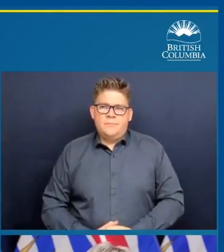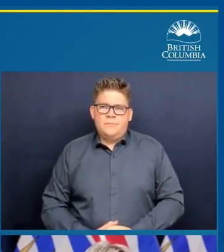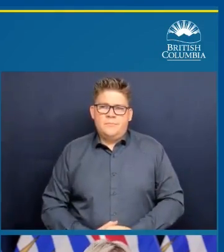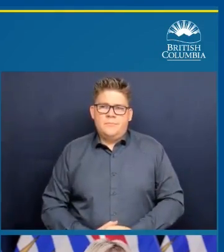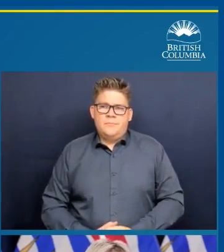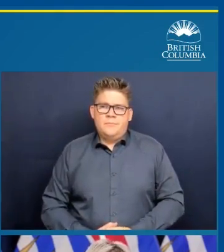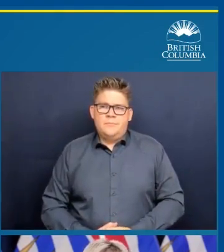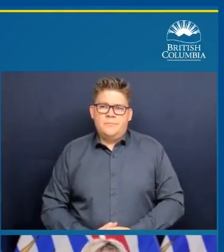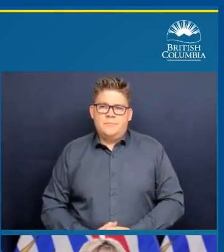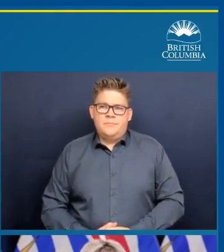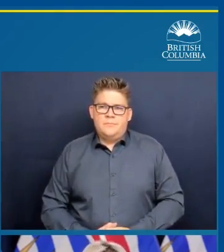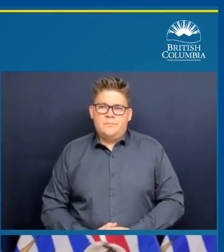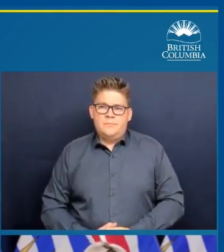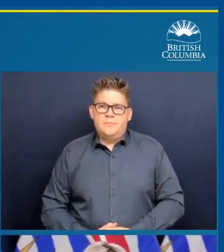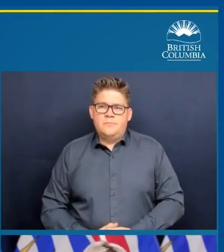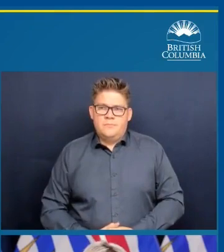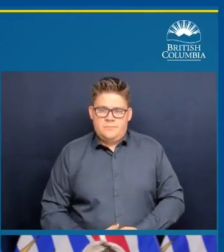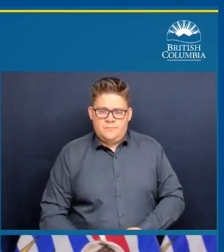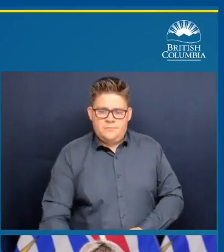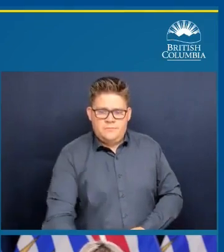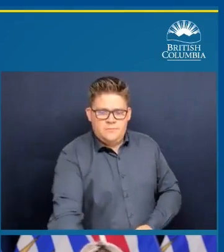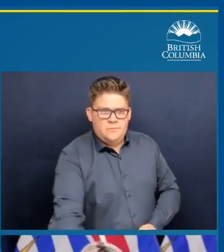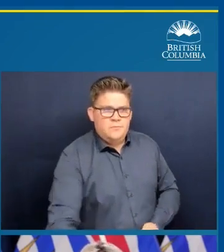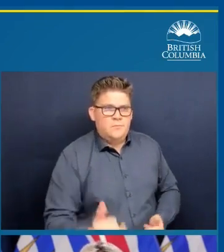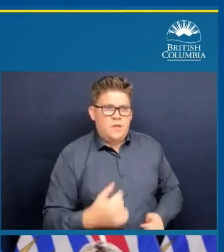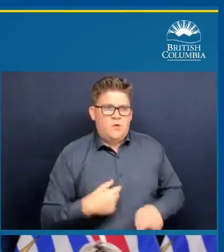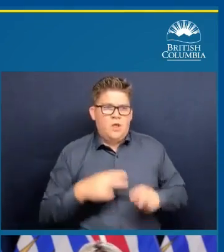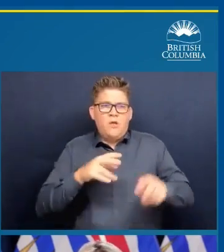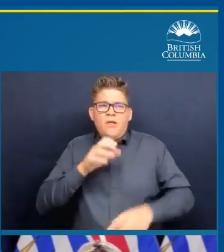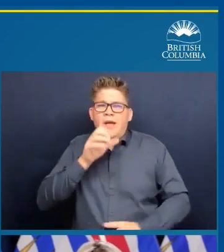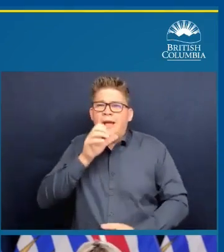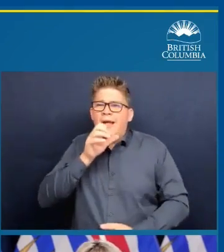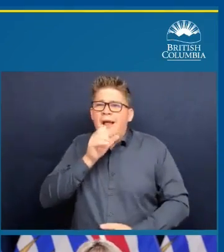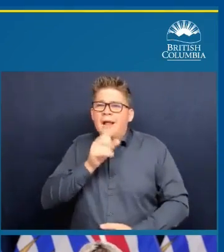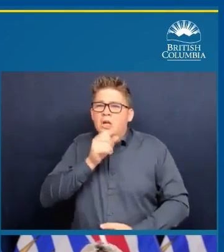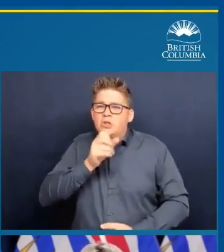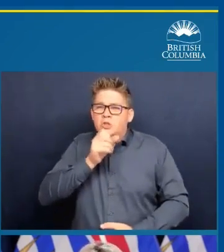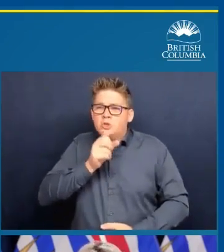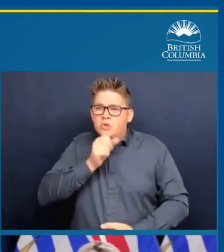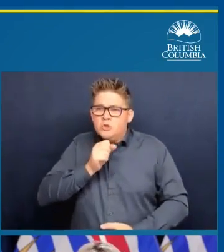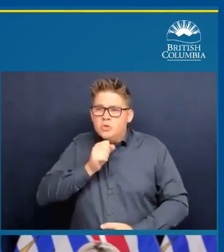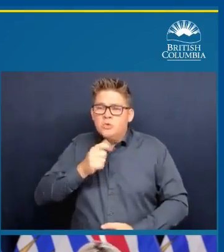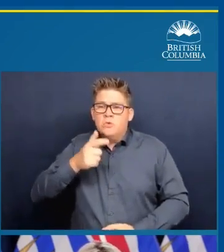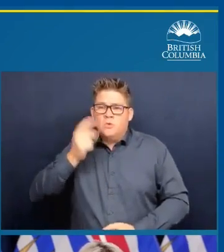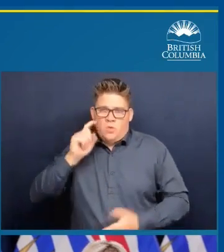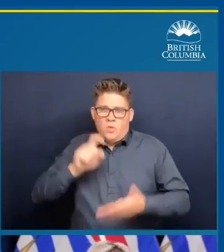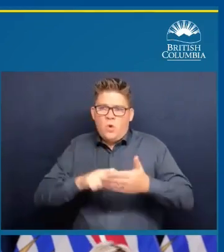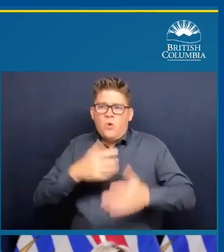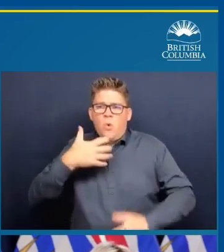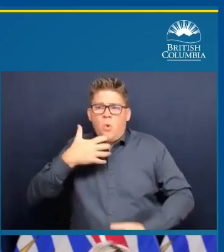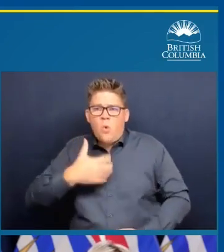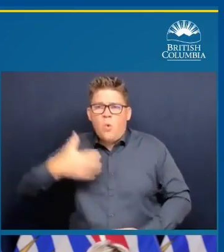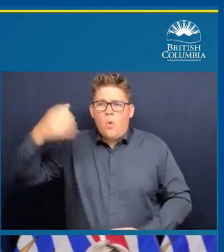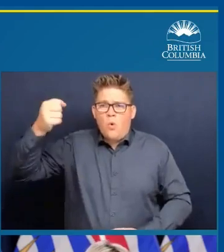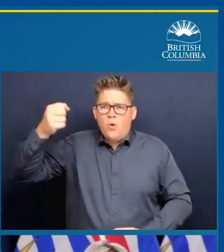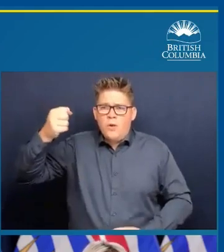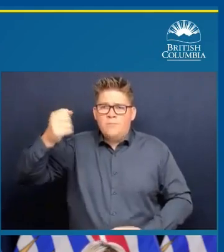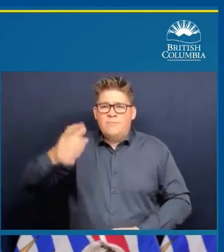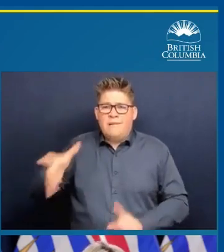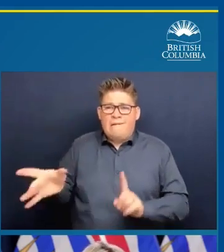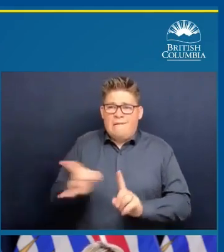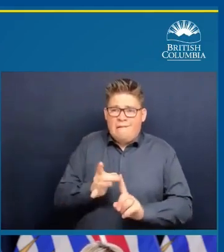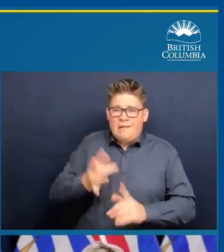this pandemic, we have seen that it is older people that are more likely to get severe illness, more likely to be in hospital, and more likely to